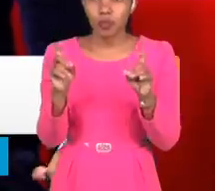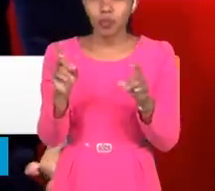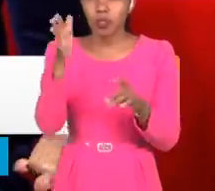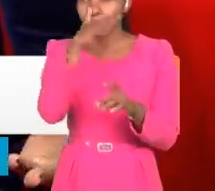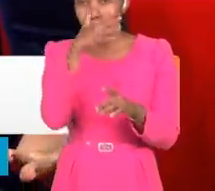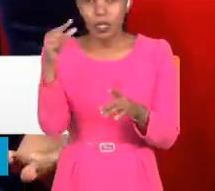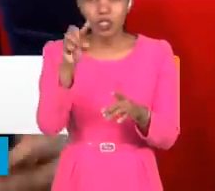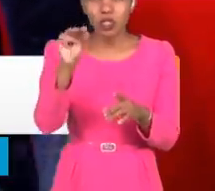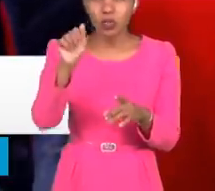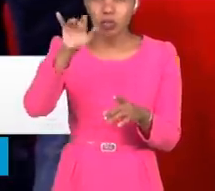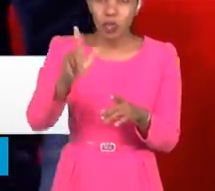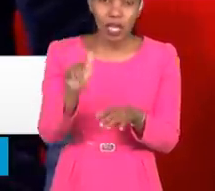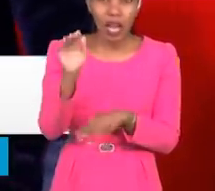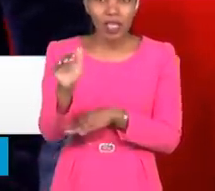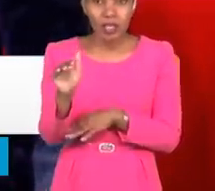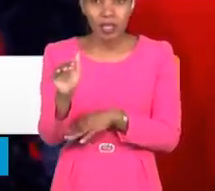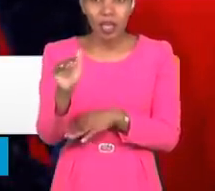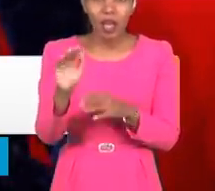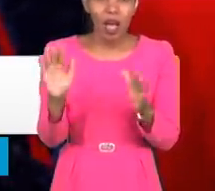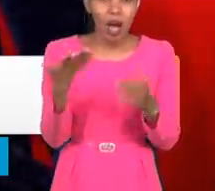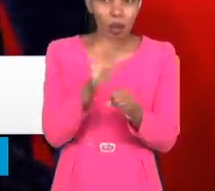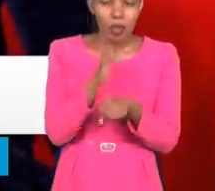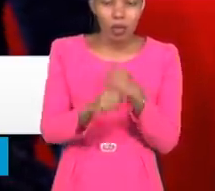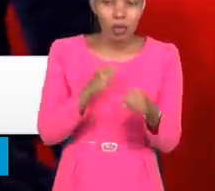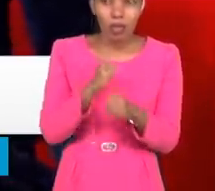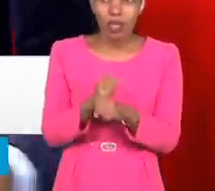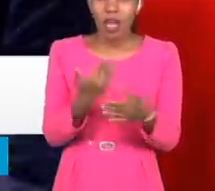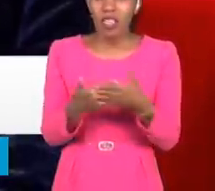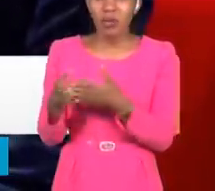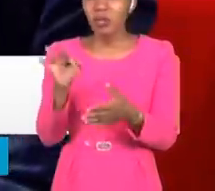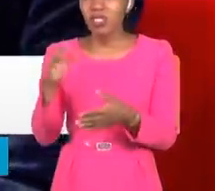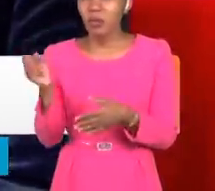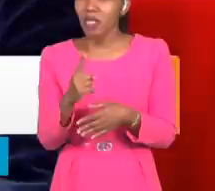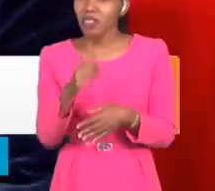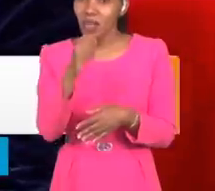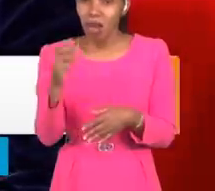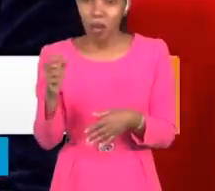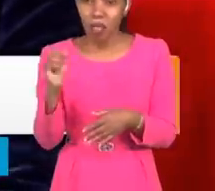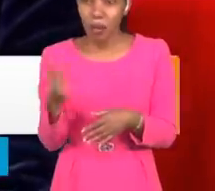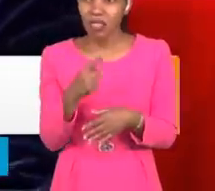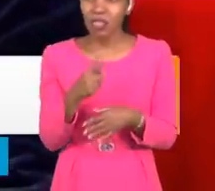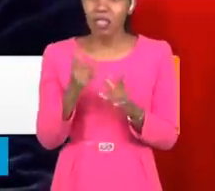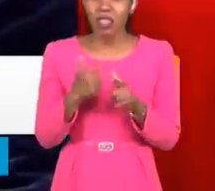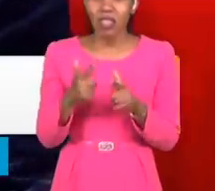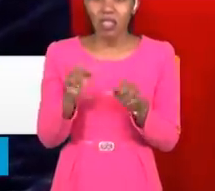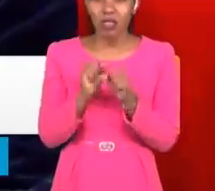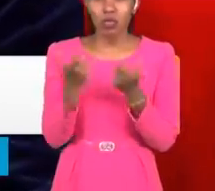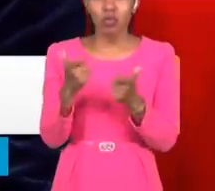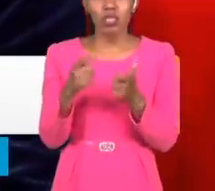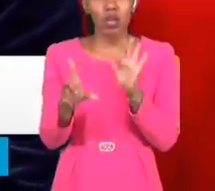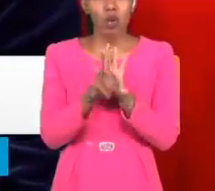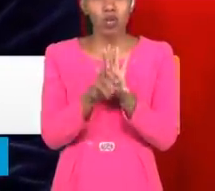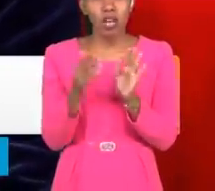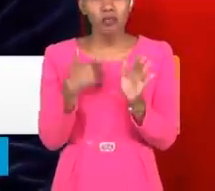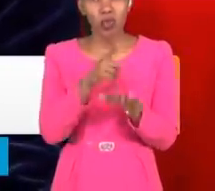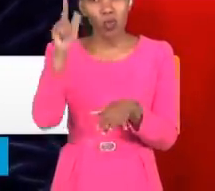will ask your age. Instagram and the will ask your age. 3 months old. Yeah. And mm-hmm now, the social media laws mm-hmm comes in play here. Yes. Do